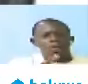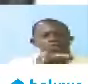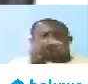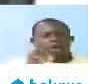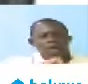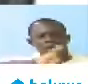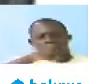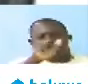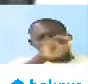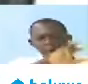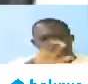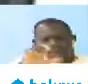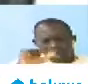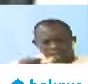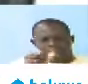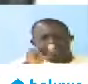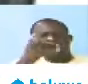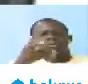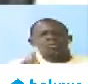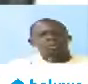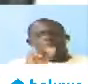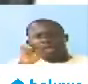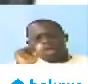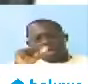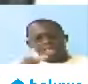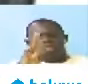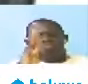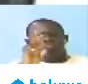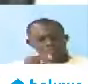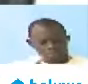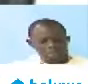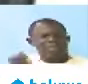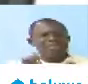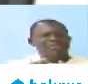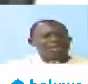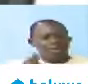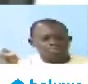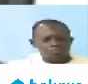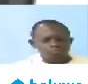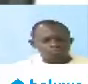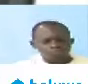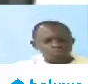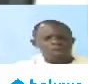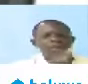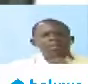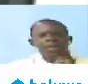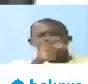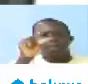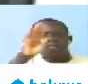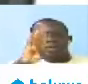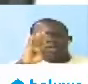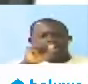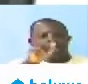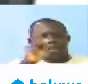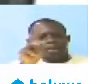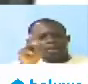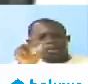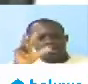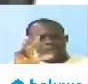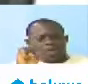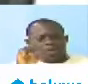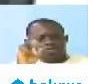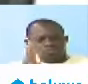you bekaran don't know kana Bakausu. I went to the same Dara with people like Bakausu. Bakausu Fofana.